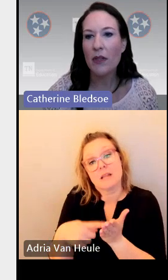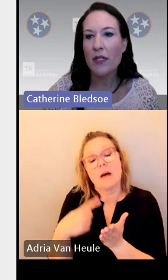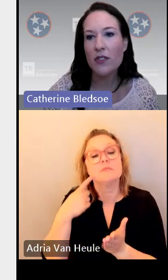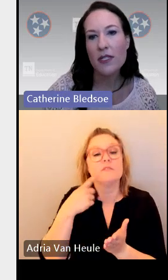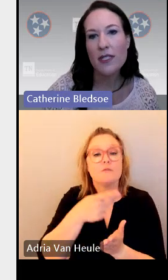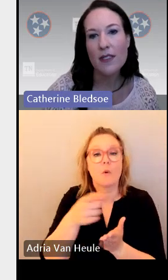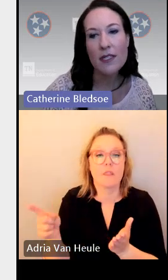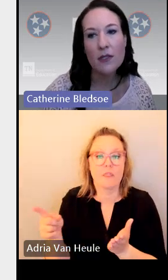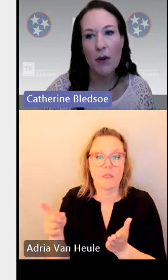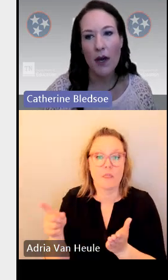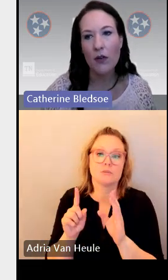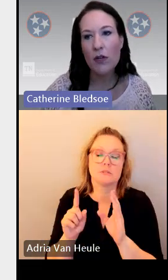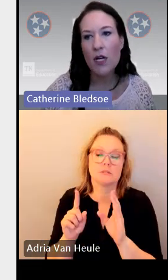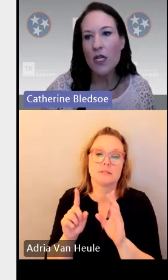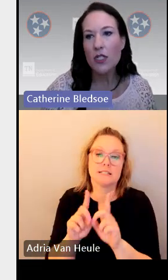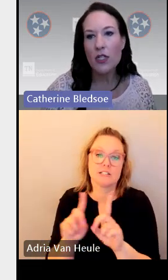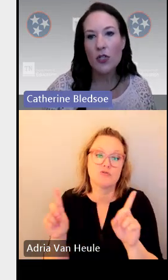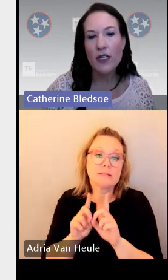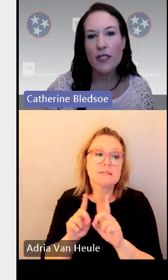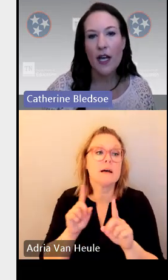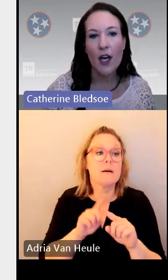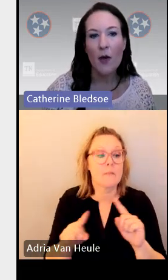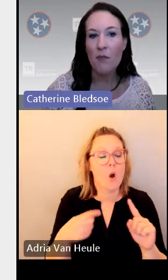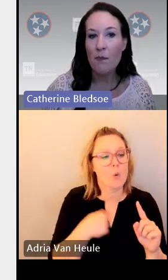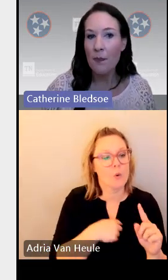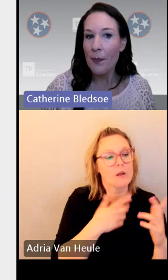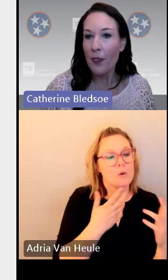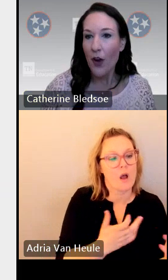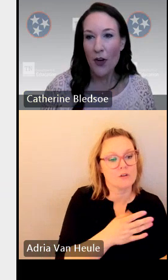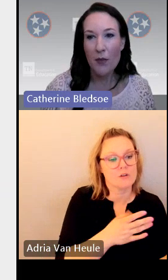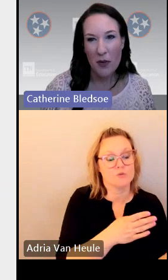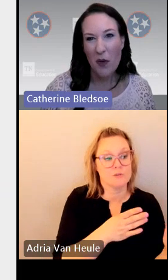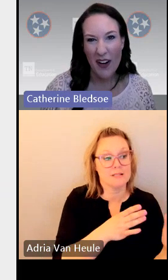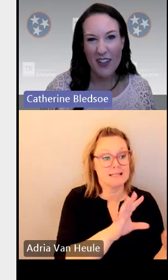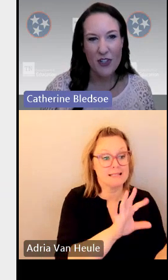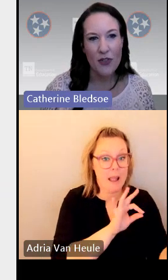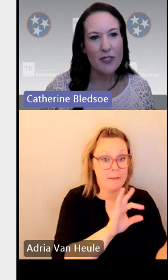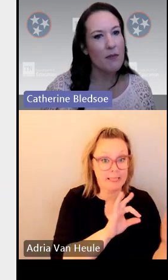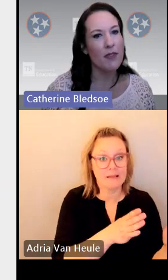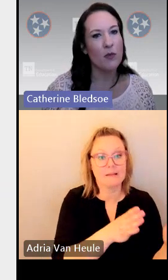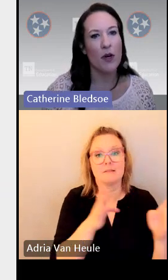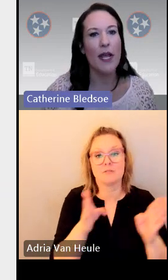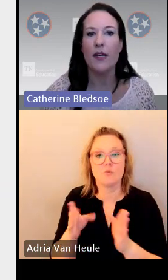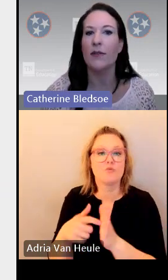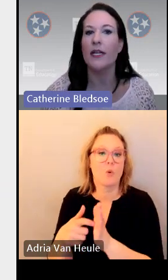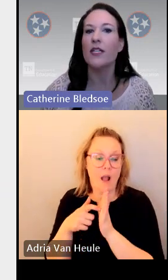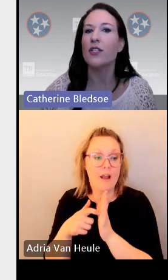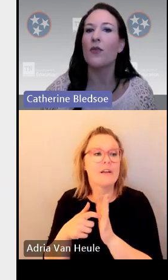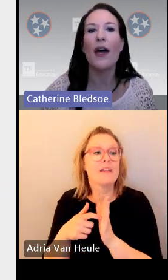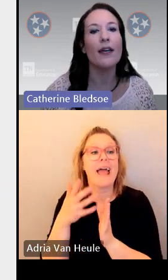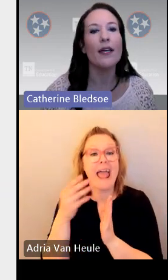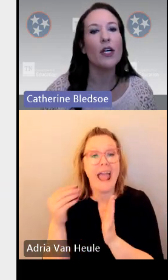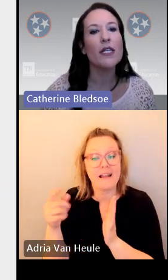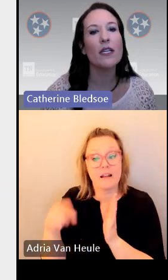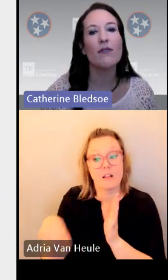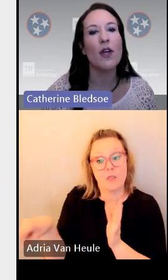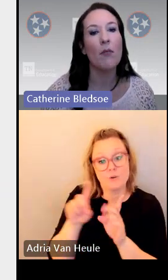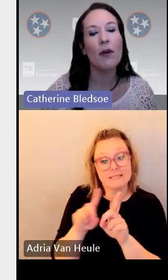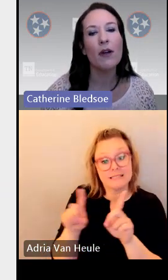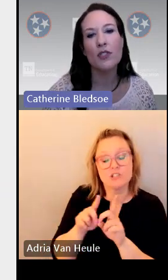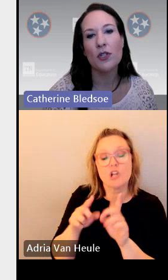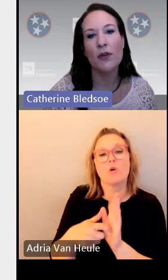a sampling to a census model, districts are going to be required to submit this work annually. And so that